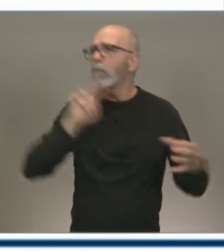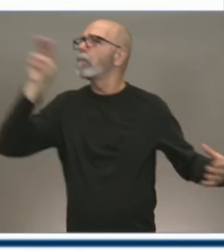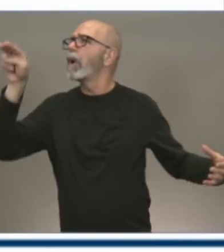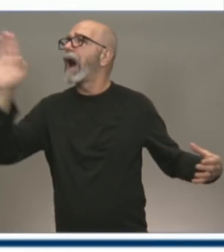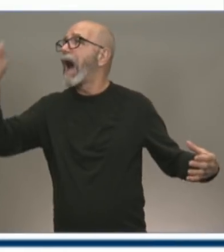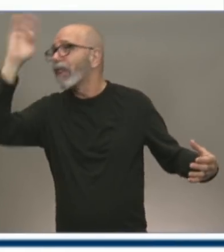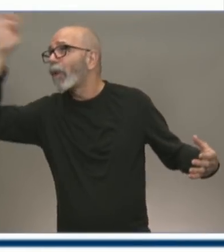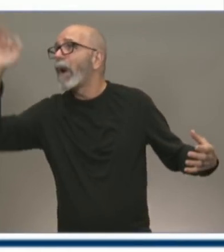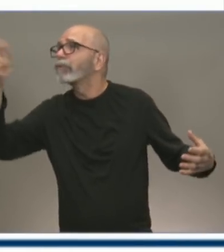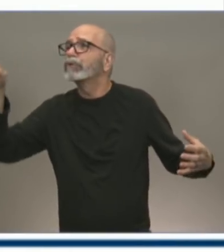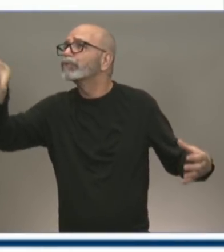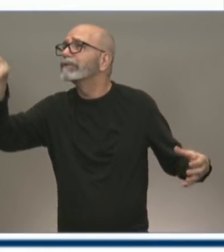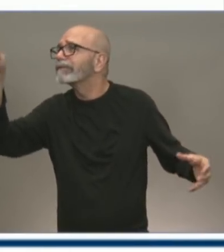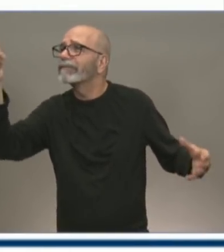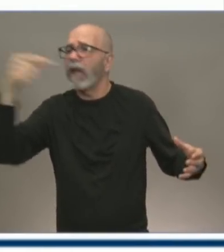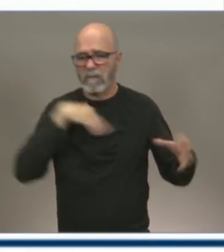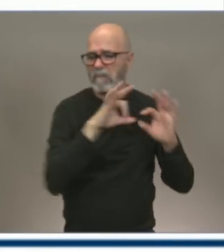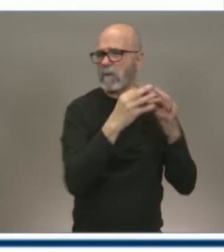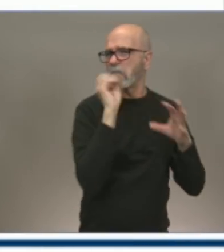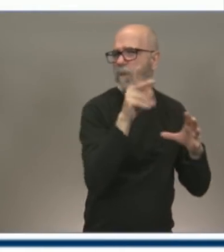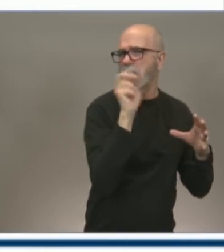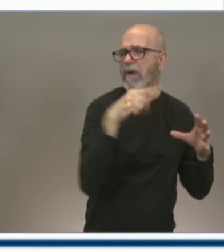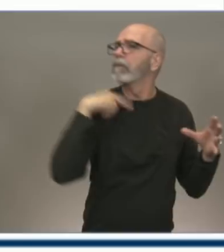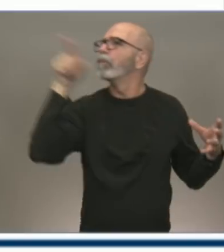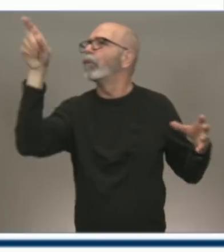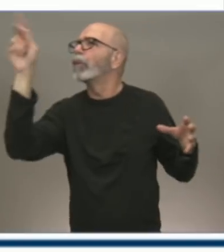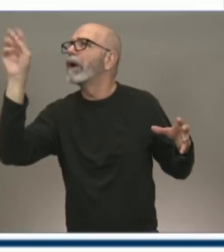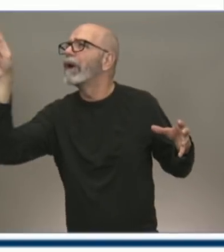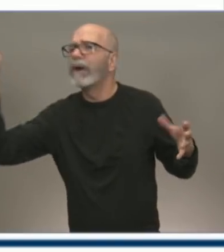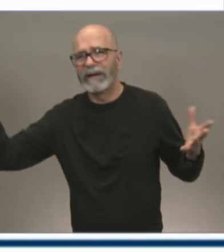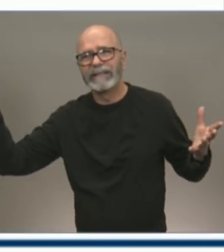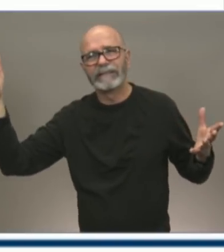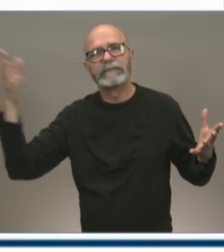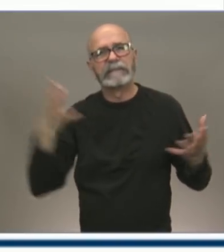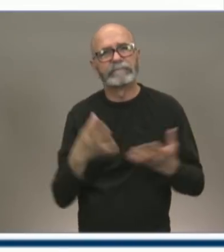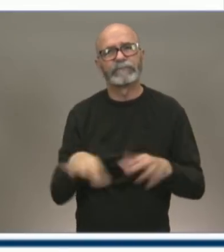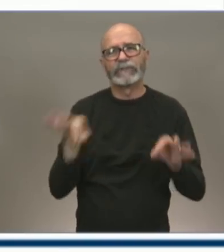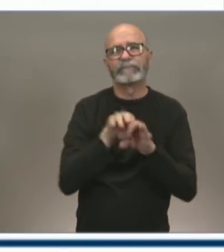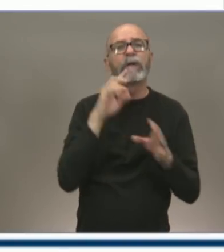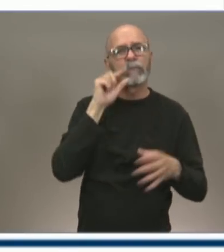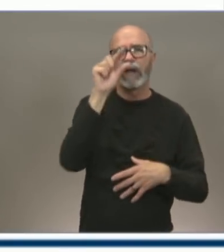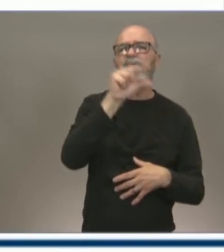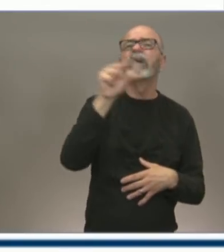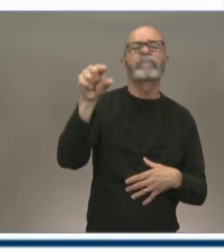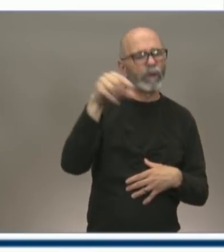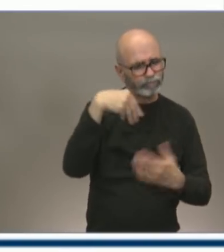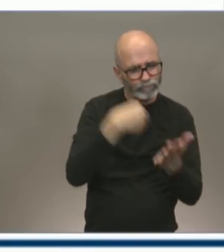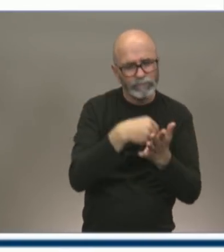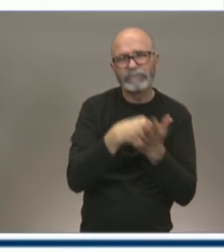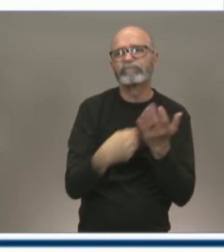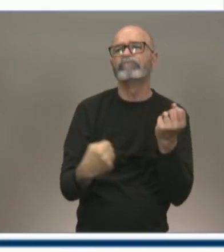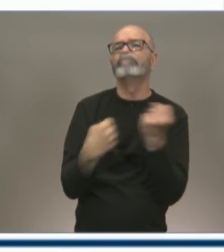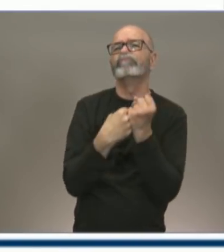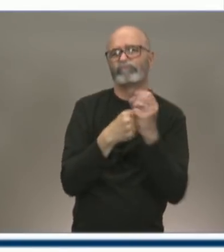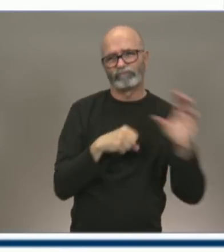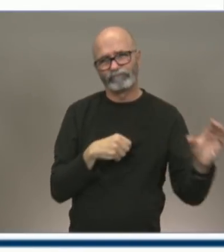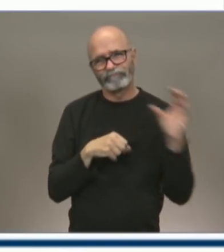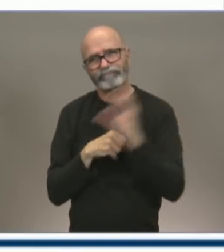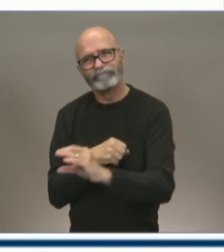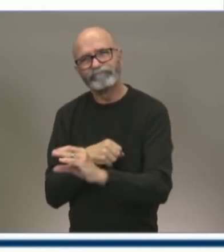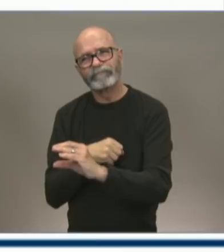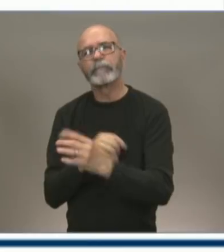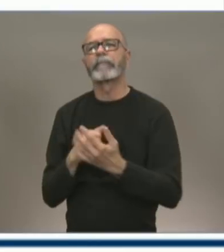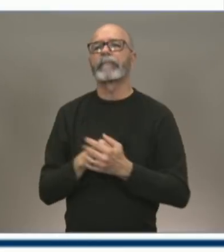as a government will continue to invest in the mental health. And as we're putting together a budget for the new cabinet and new premier, it will be a